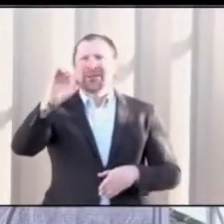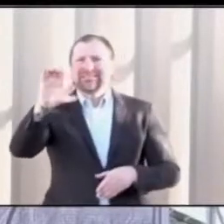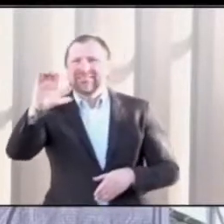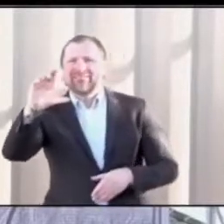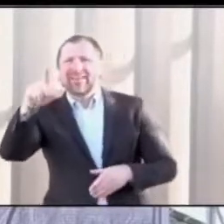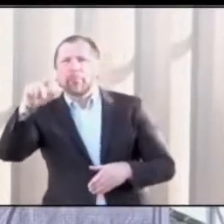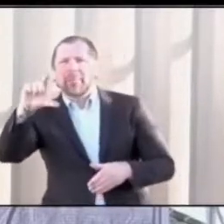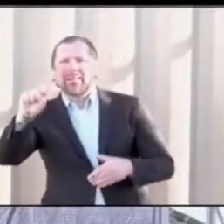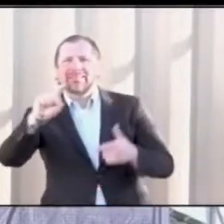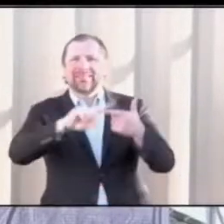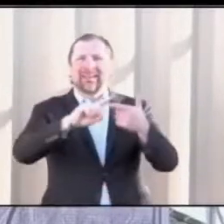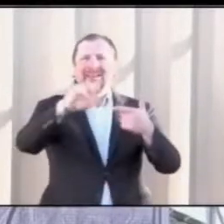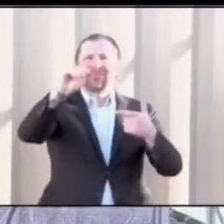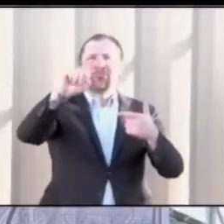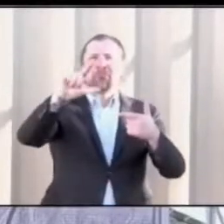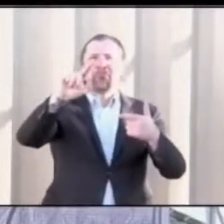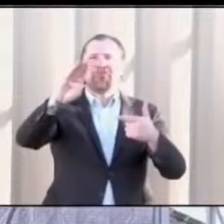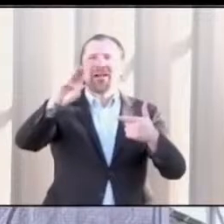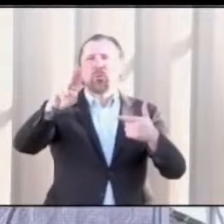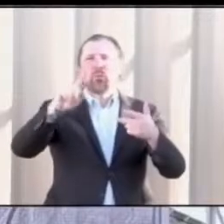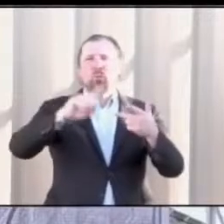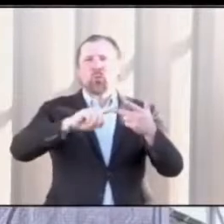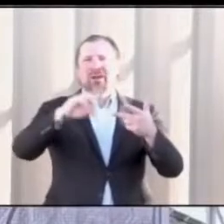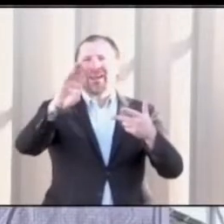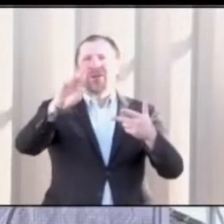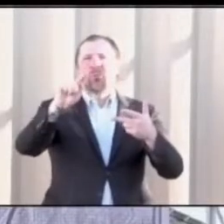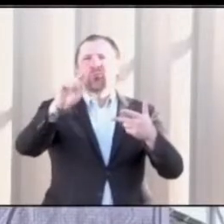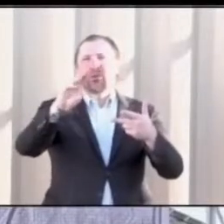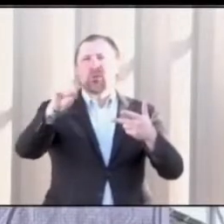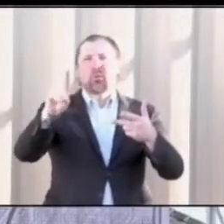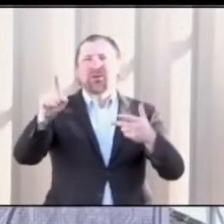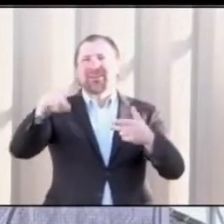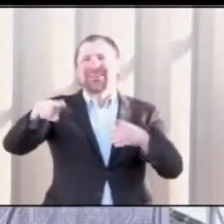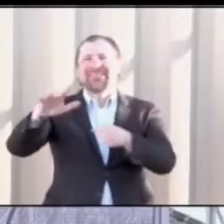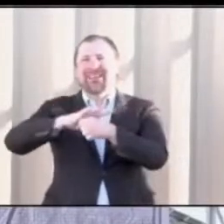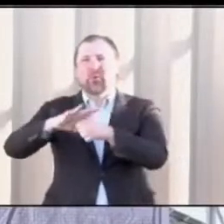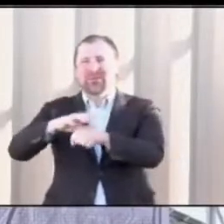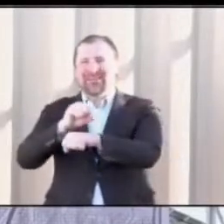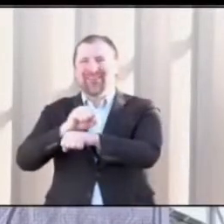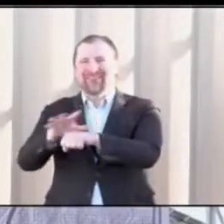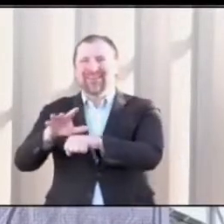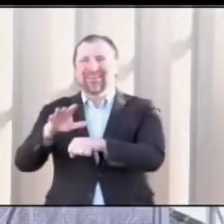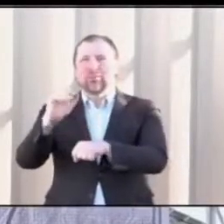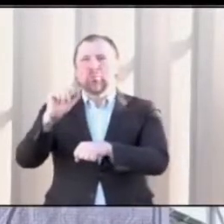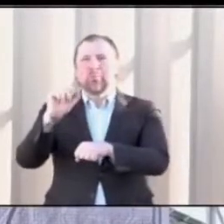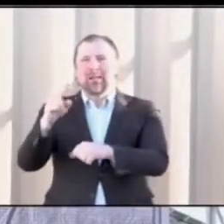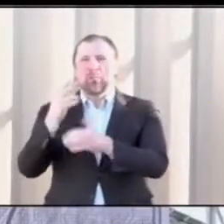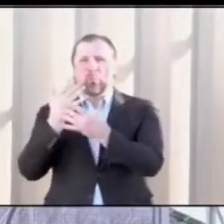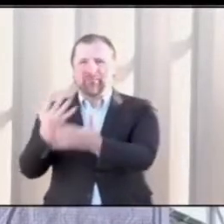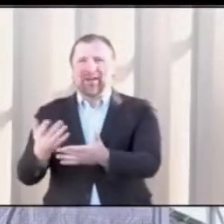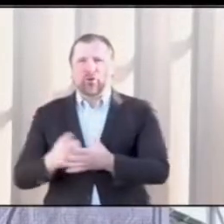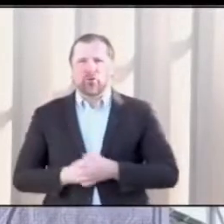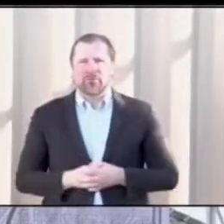the areas affected by the Palisades Fire. If you could bring that just a little closer here, a lot closer. Okay.